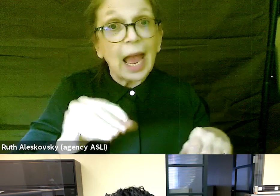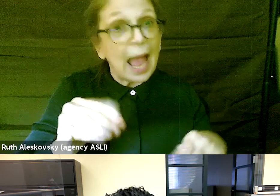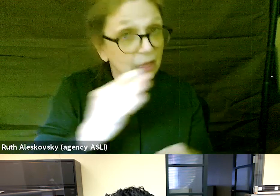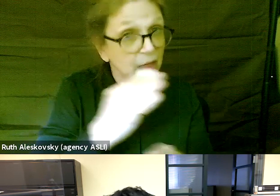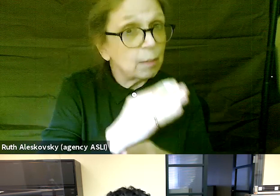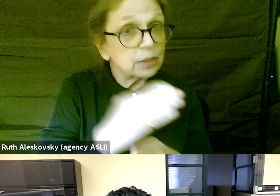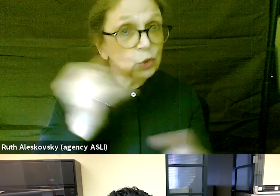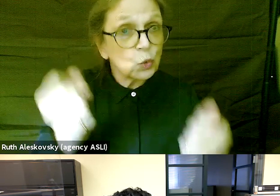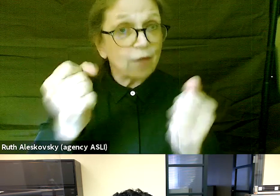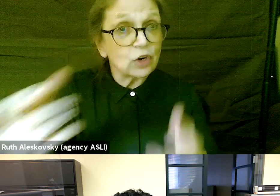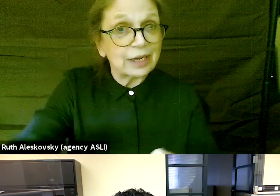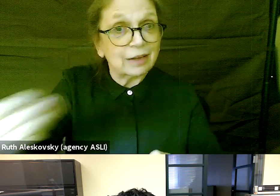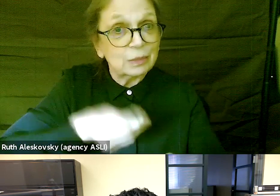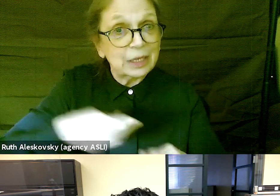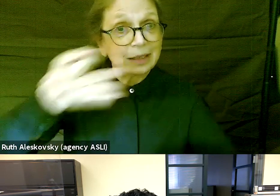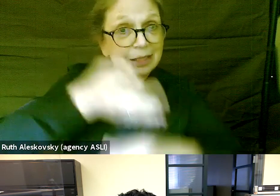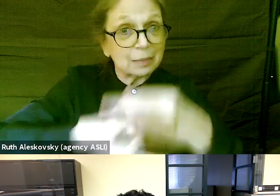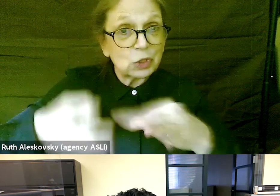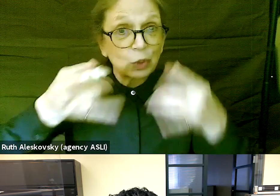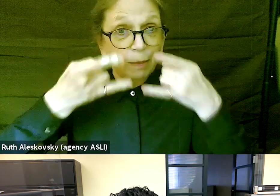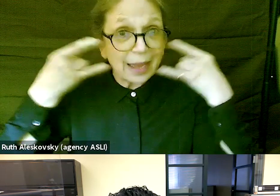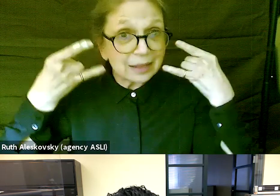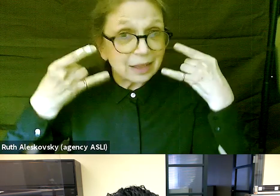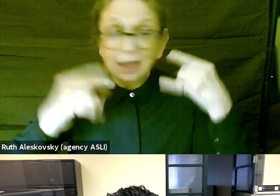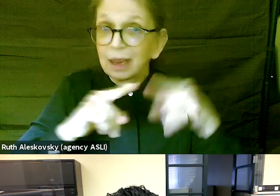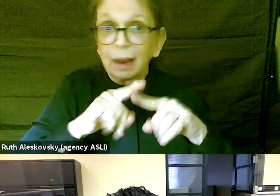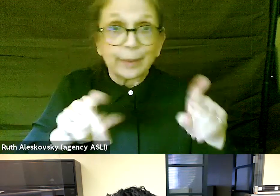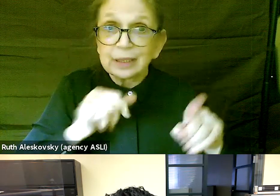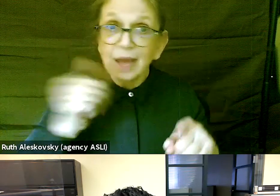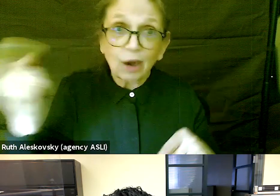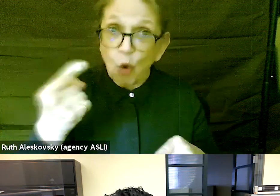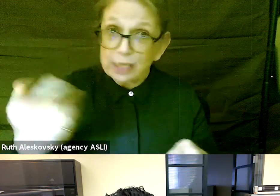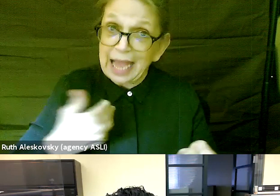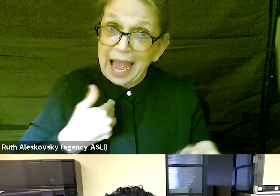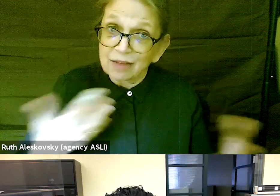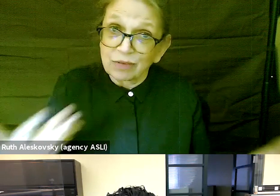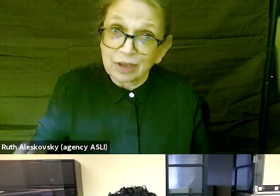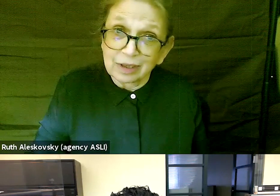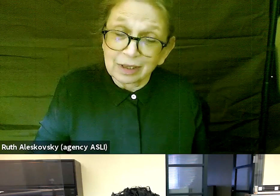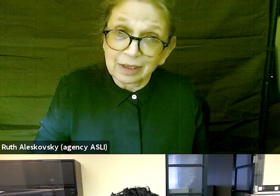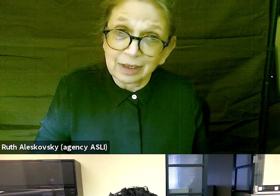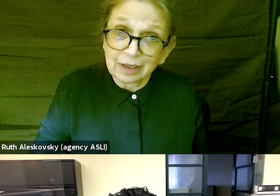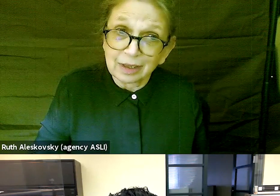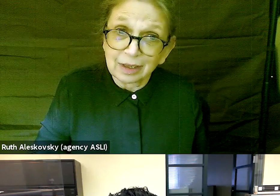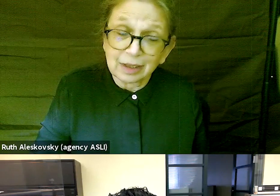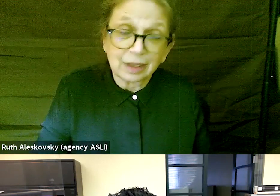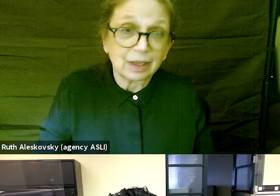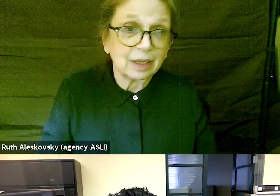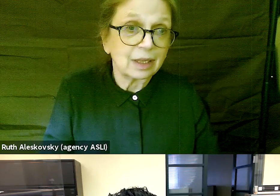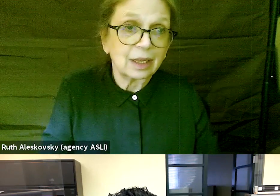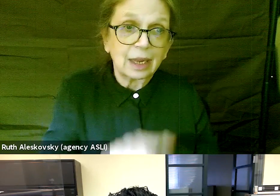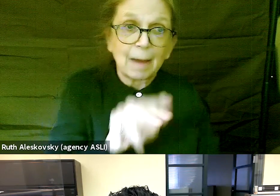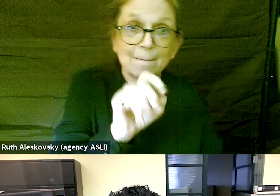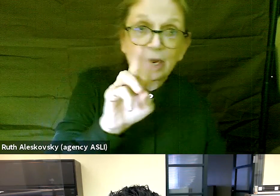I mean, they need the supplies themselves. So Yeah. it's really a question of availability. Yeah, and I know some of the